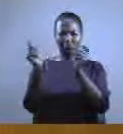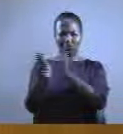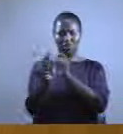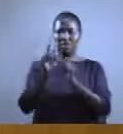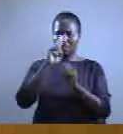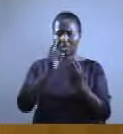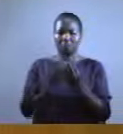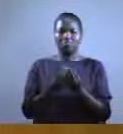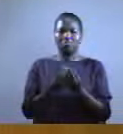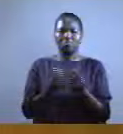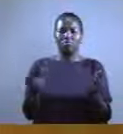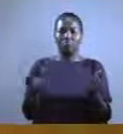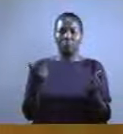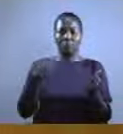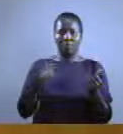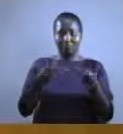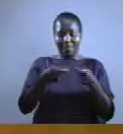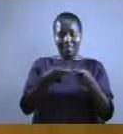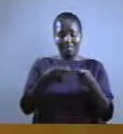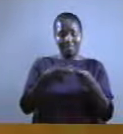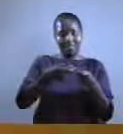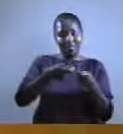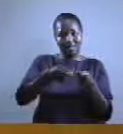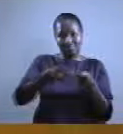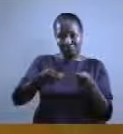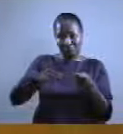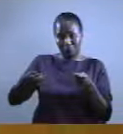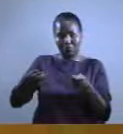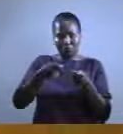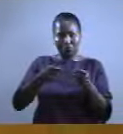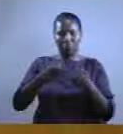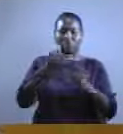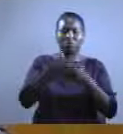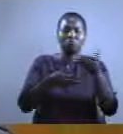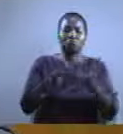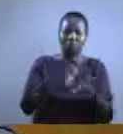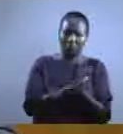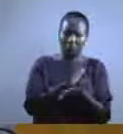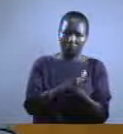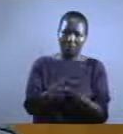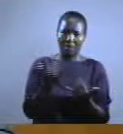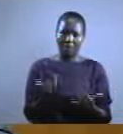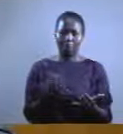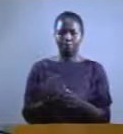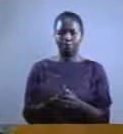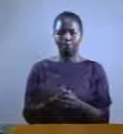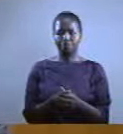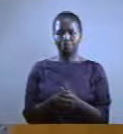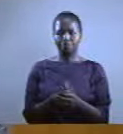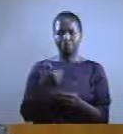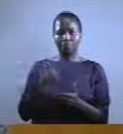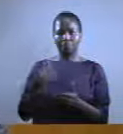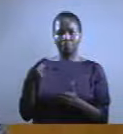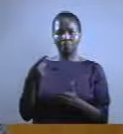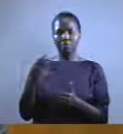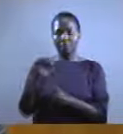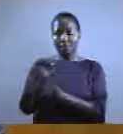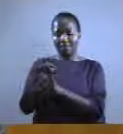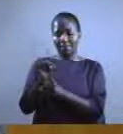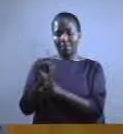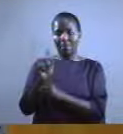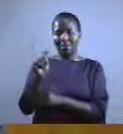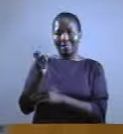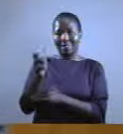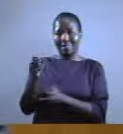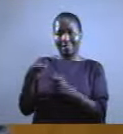these incentives are in operation already. The employment tax incentive is one aspect